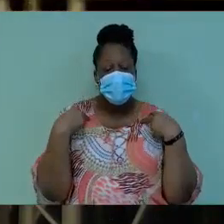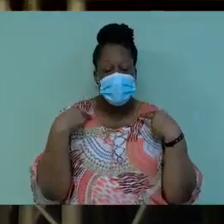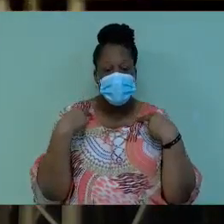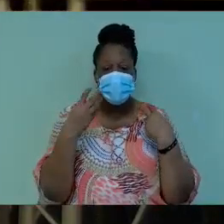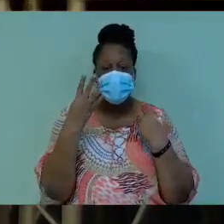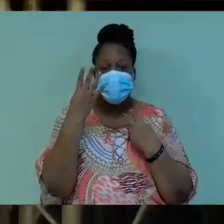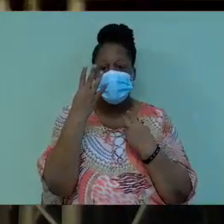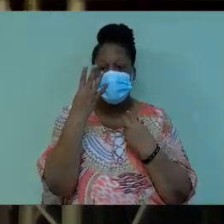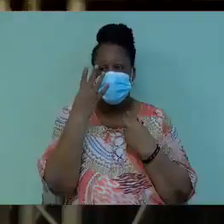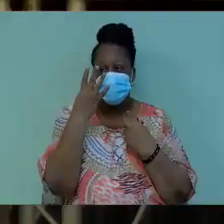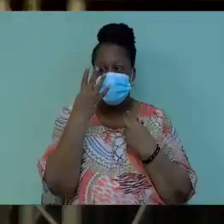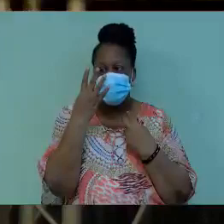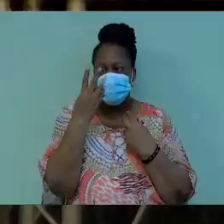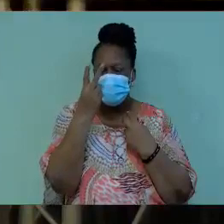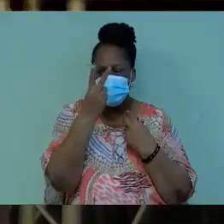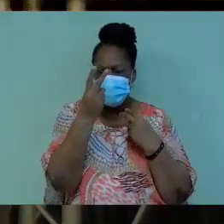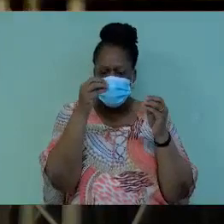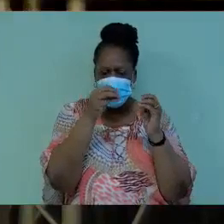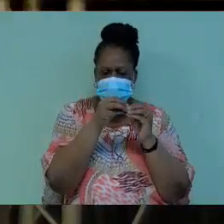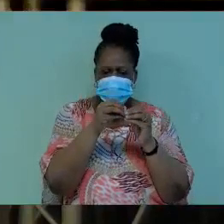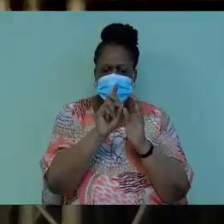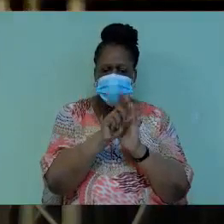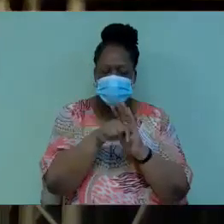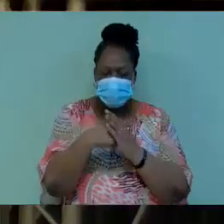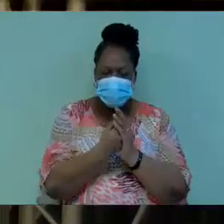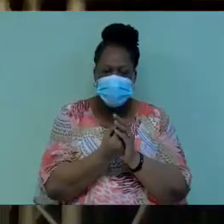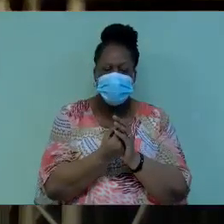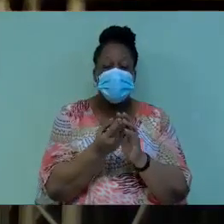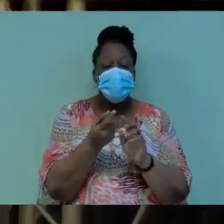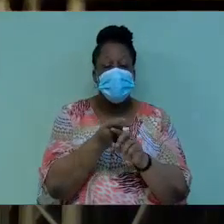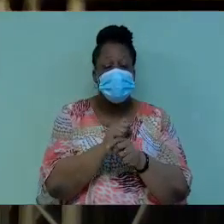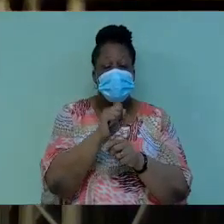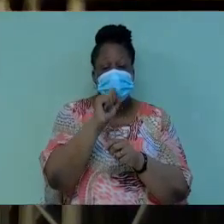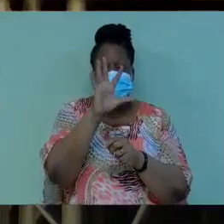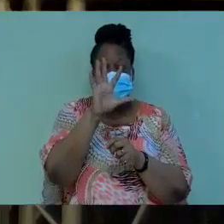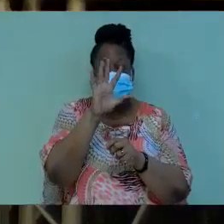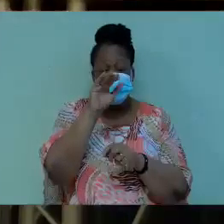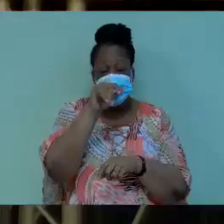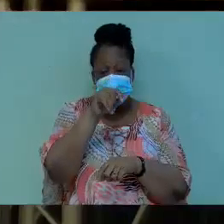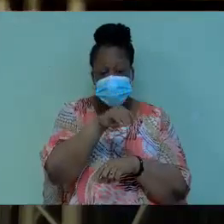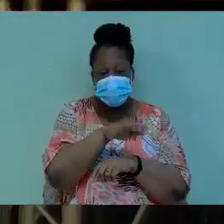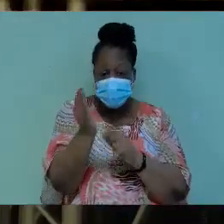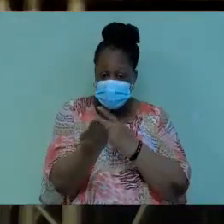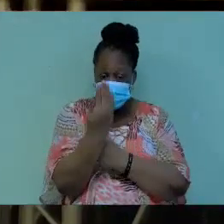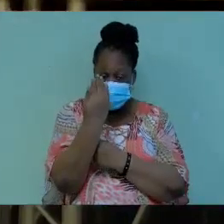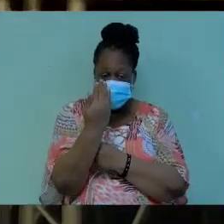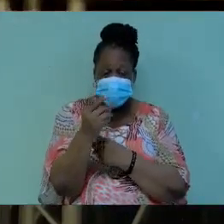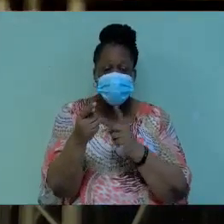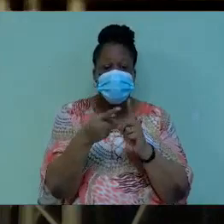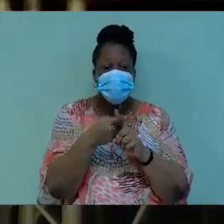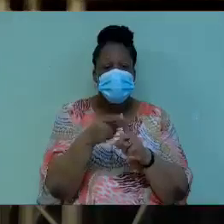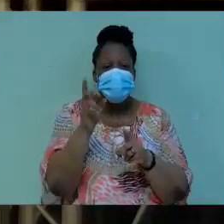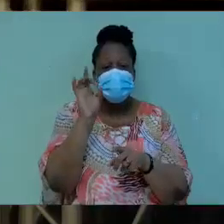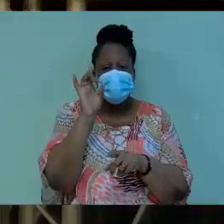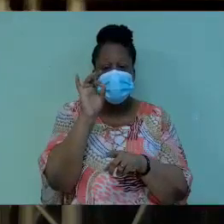It's now extend from 5 a.m. to 8 p.m. for the next